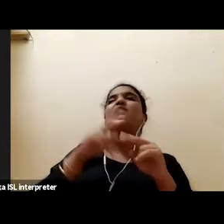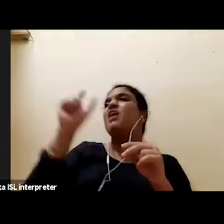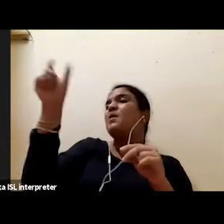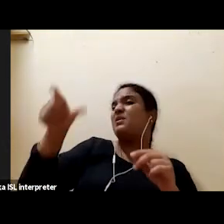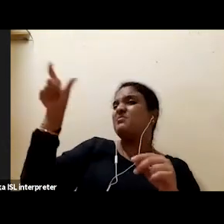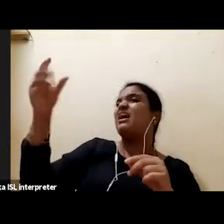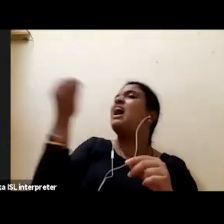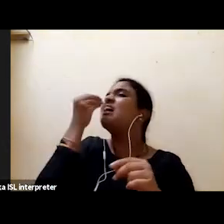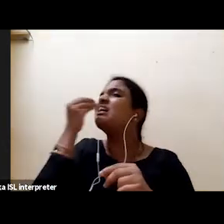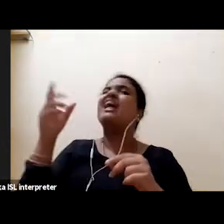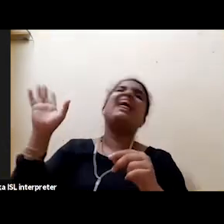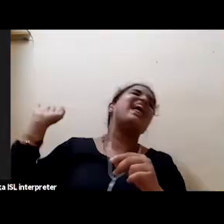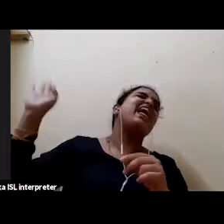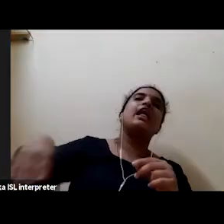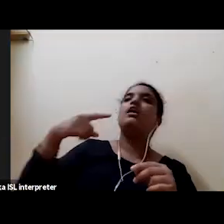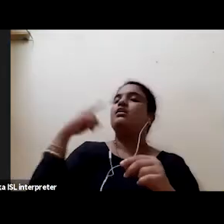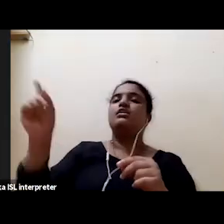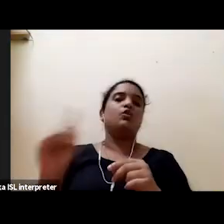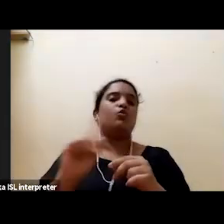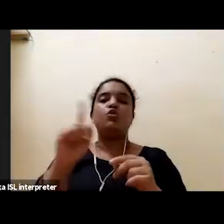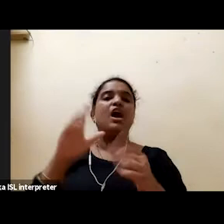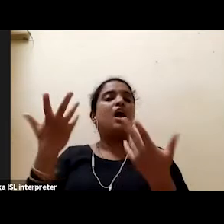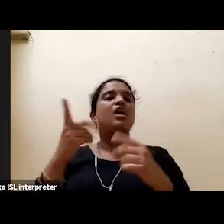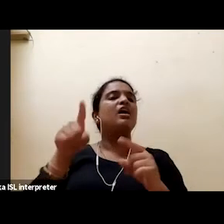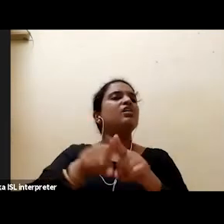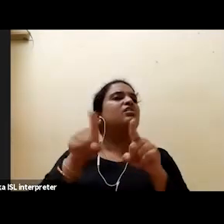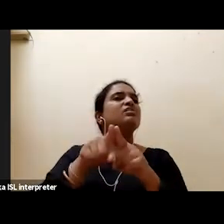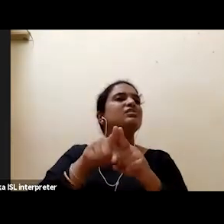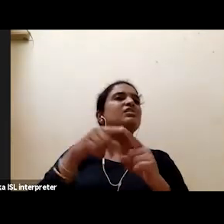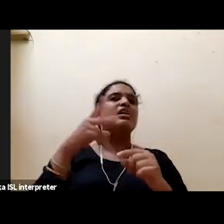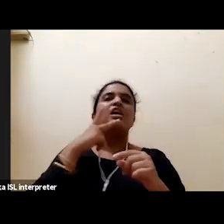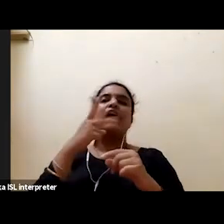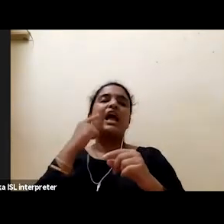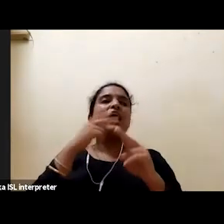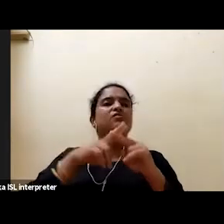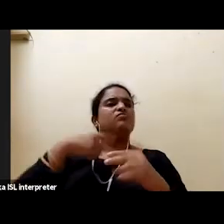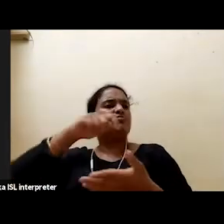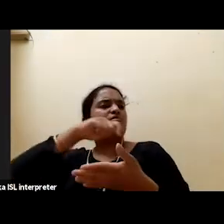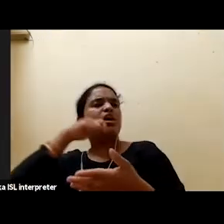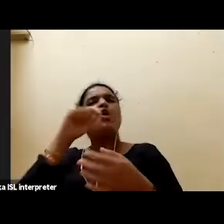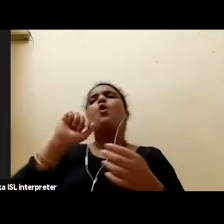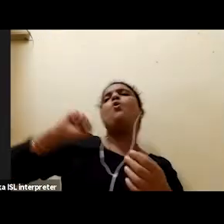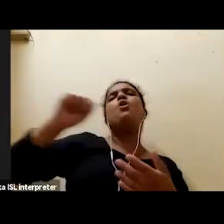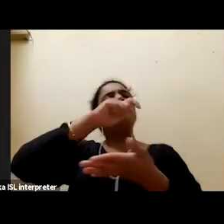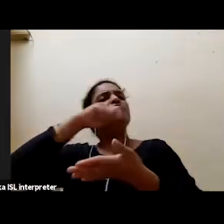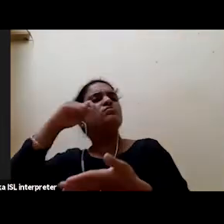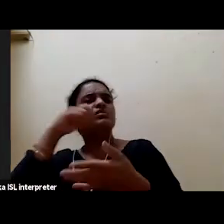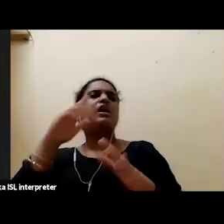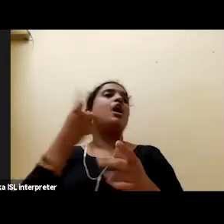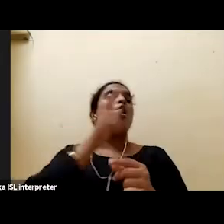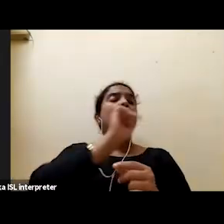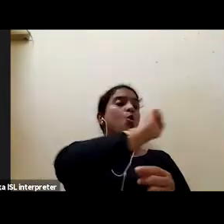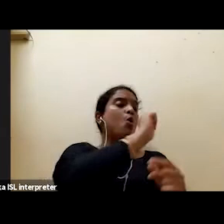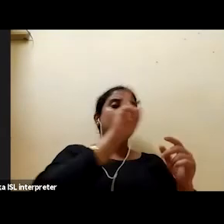so frequently on social media, like the meat eaters insulting the vegans going after the meat eaters, and all this.